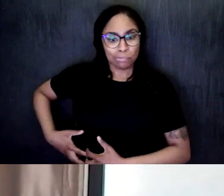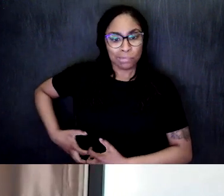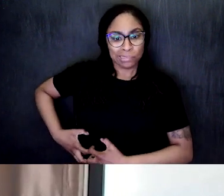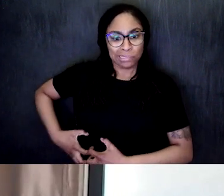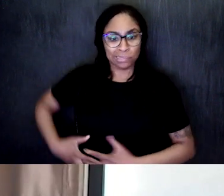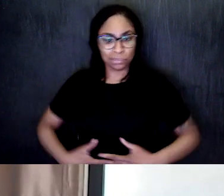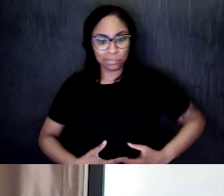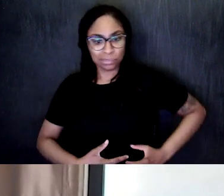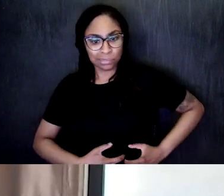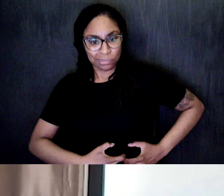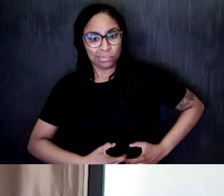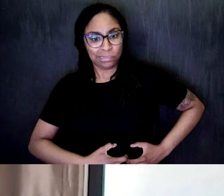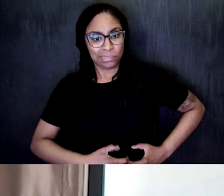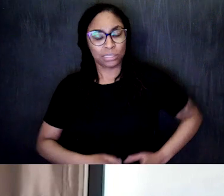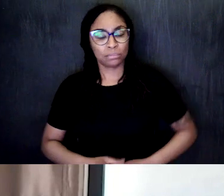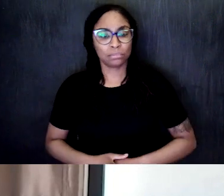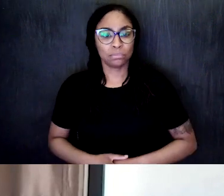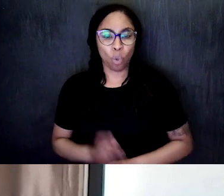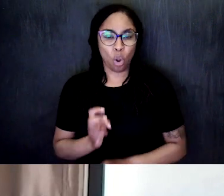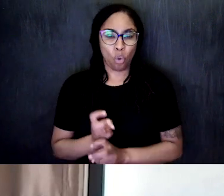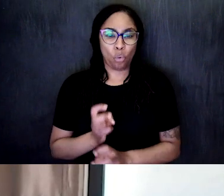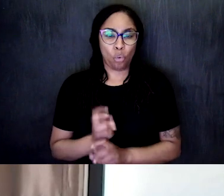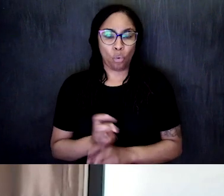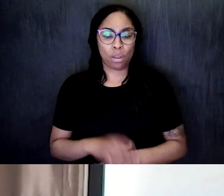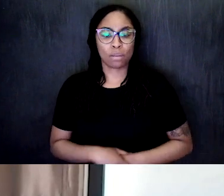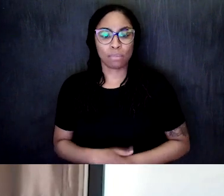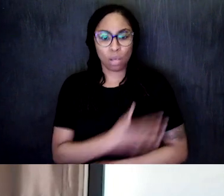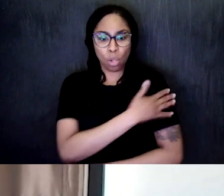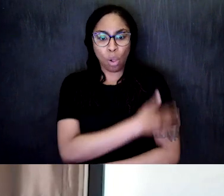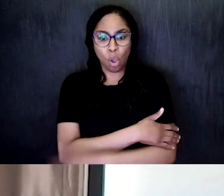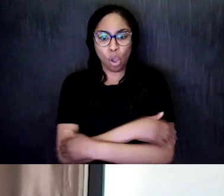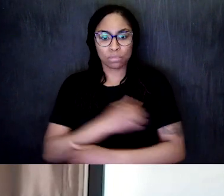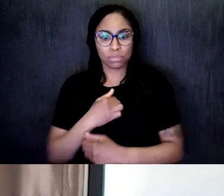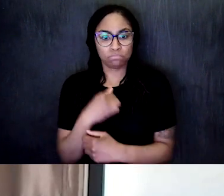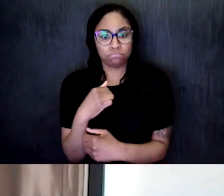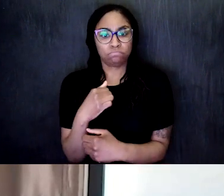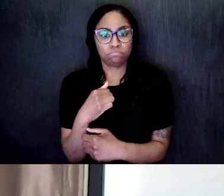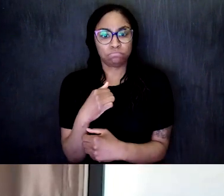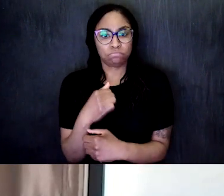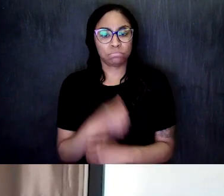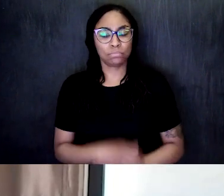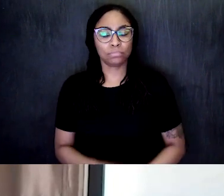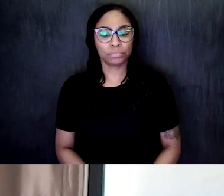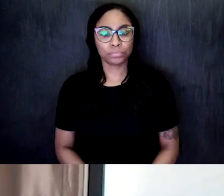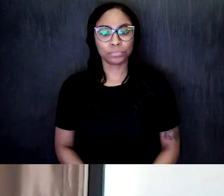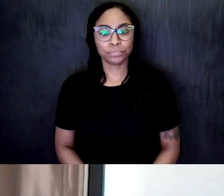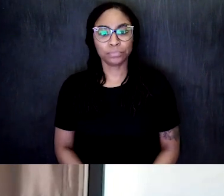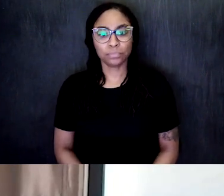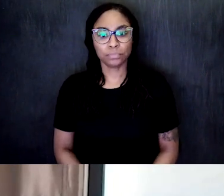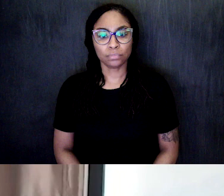the abdominals, a sense of the arms hugging in a little bit.